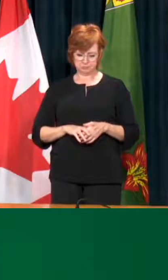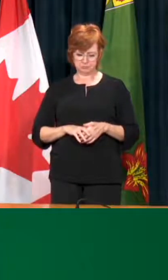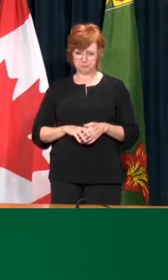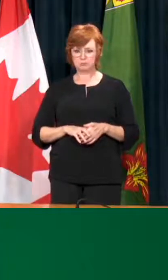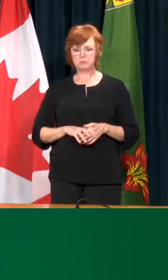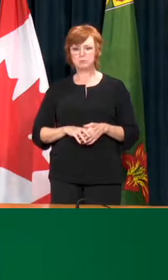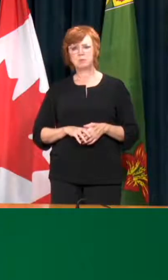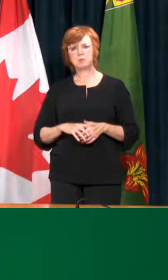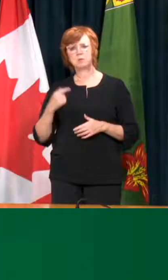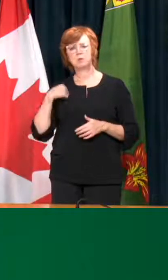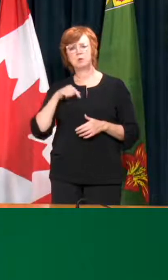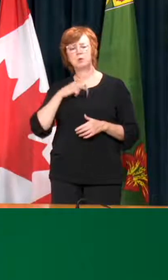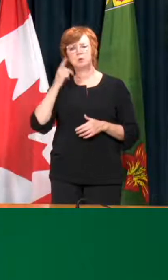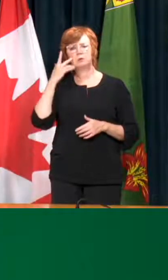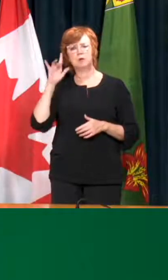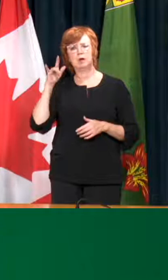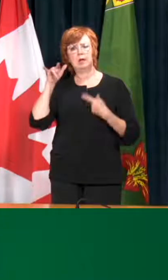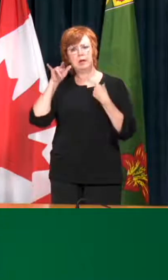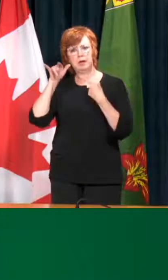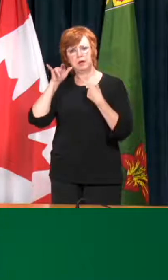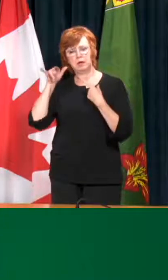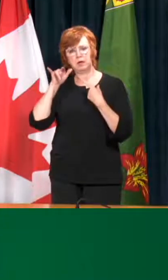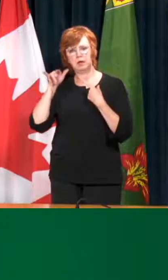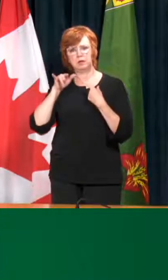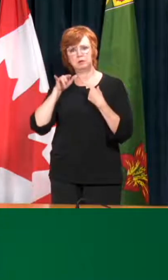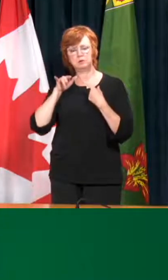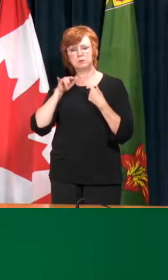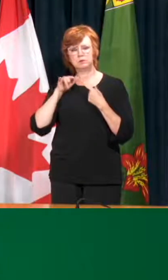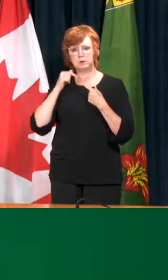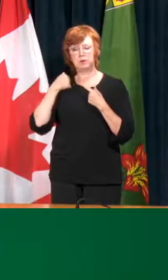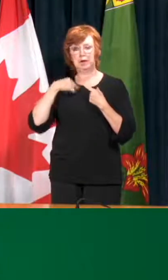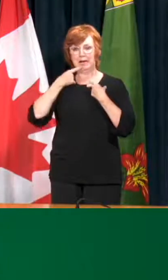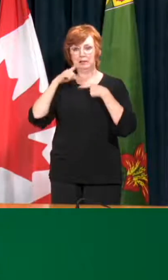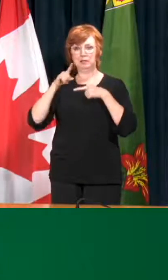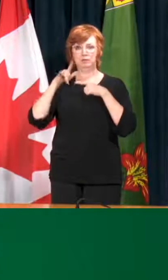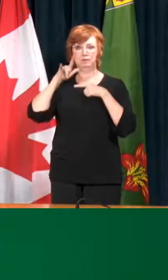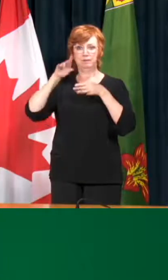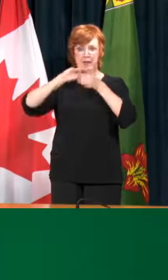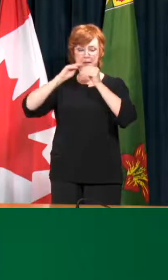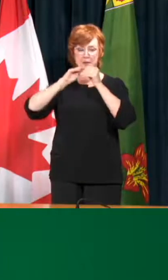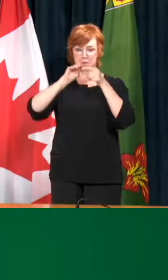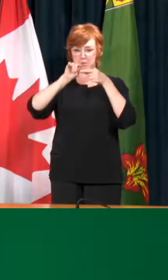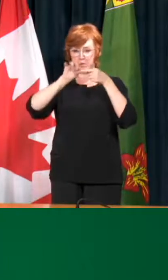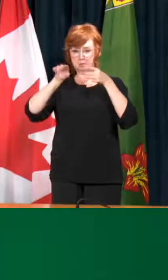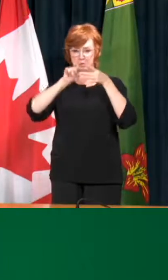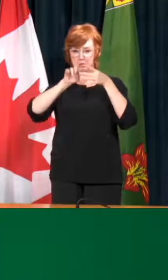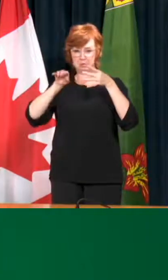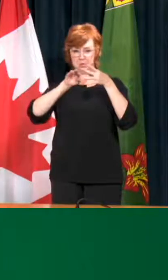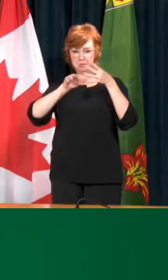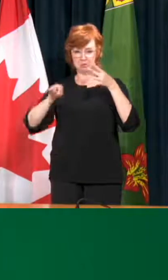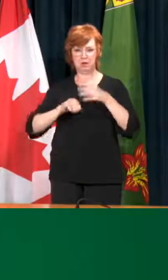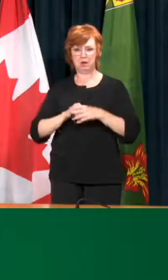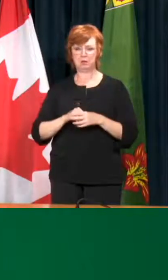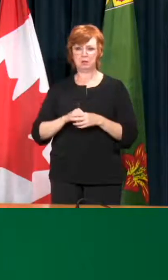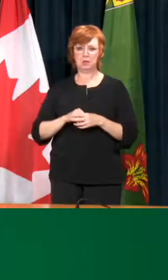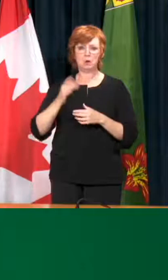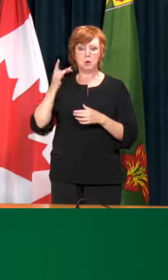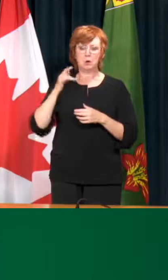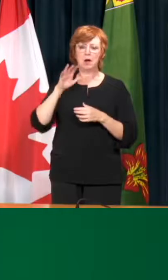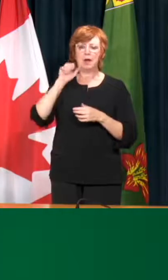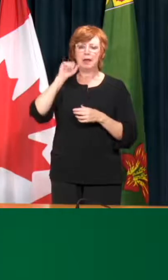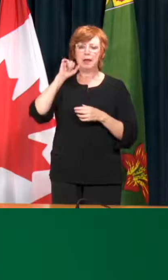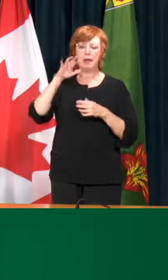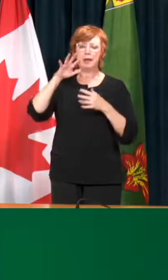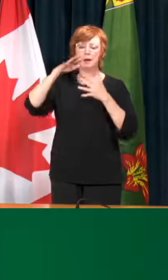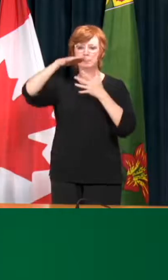travel, for example, that we always announce flights. But, and again, this comes to the airborne question that, aircraft have very high air